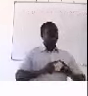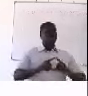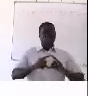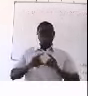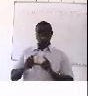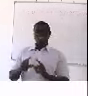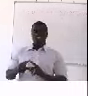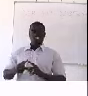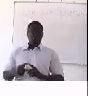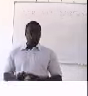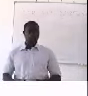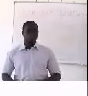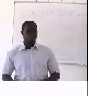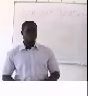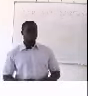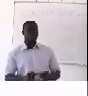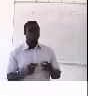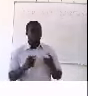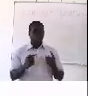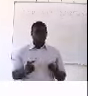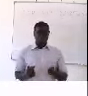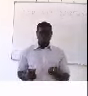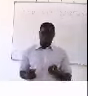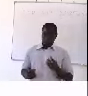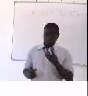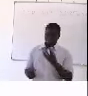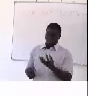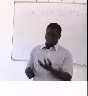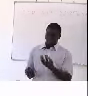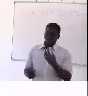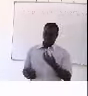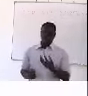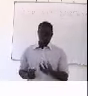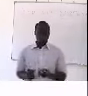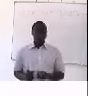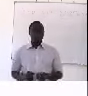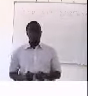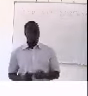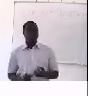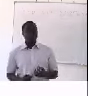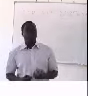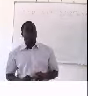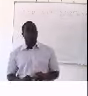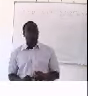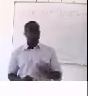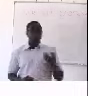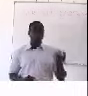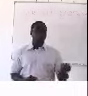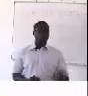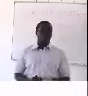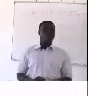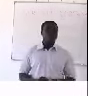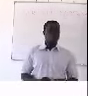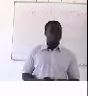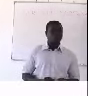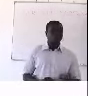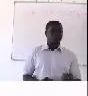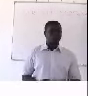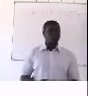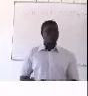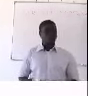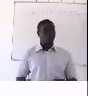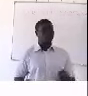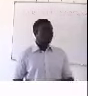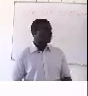our vision. Okay? So that, but the midbrain is the site that is responsible of vision and sight, how you can